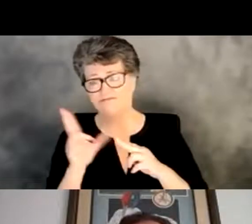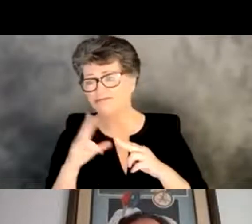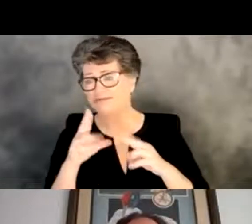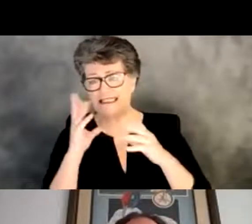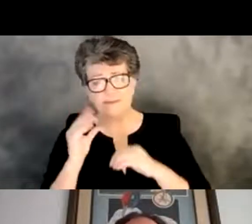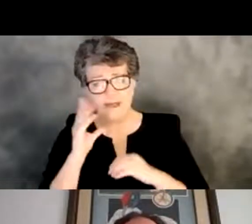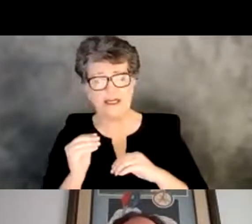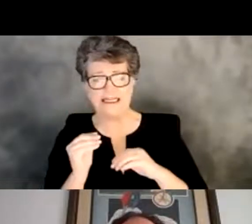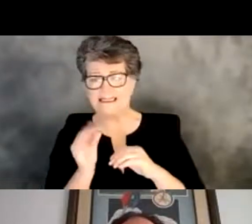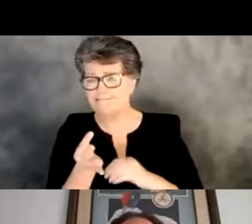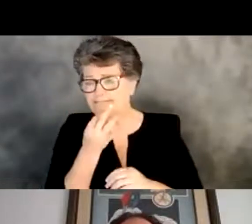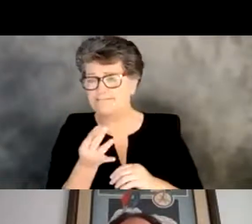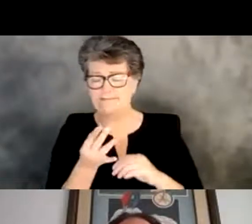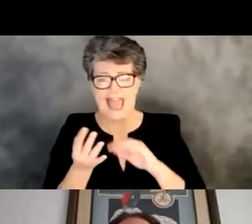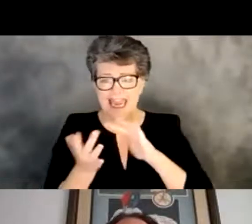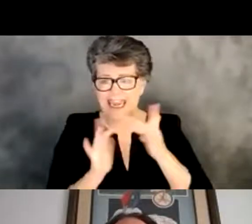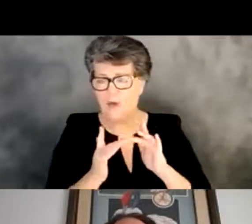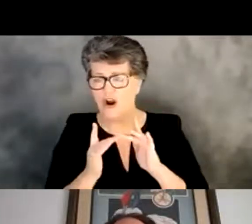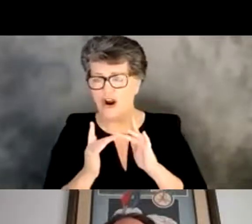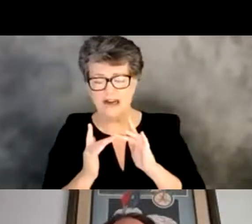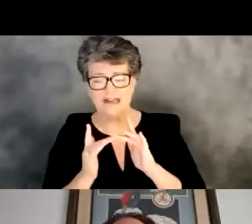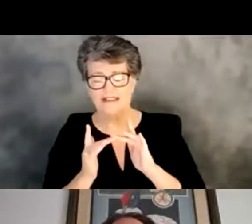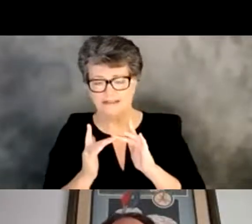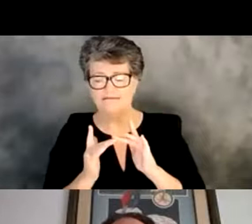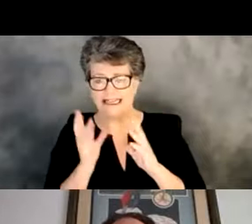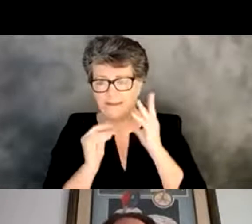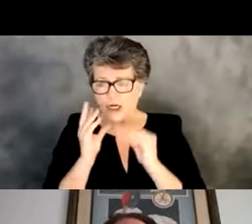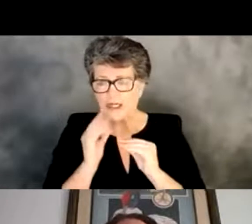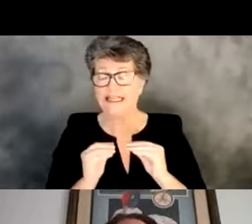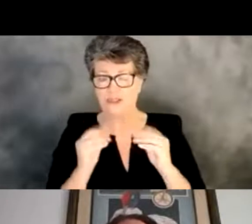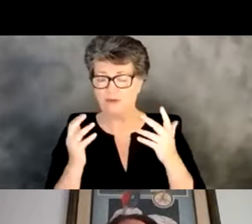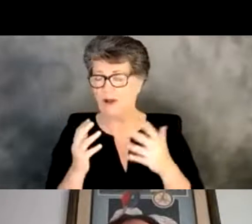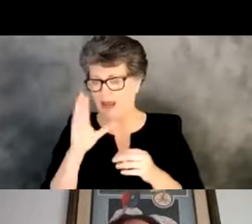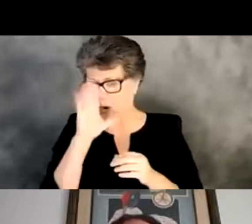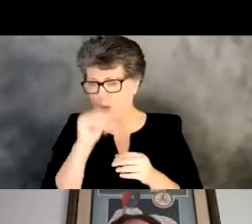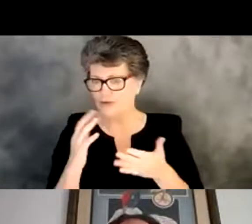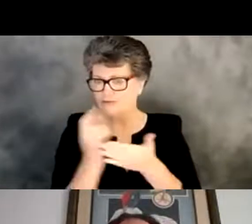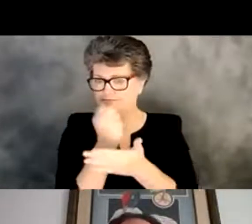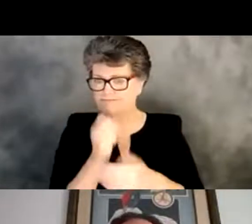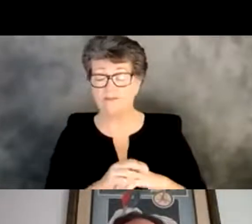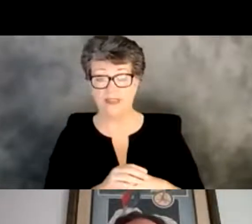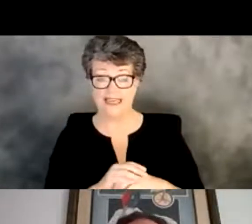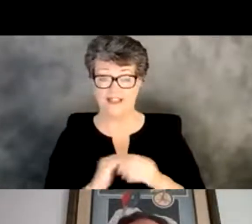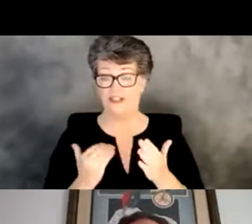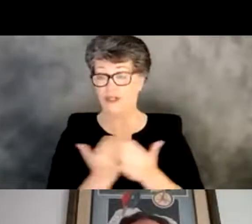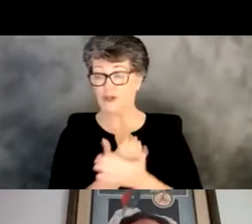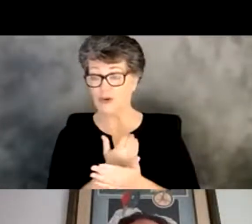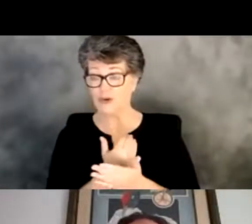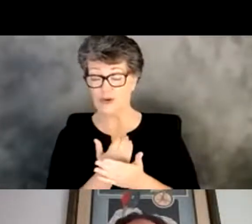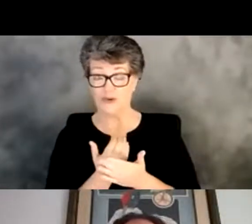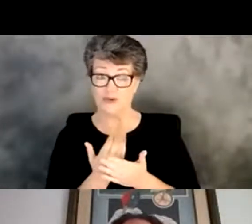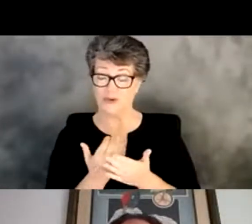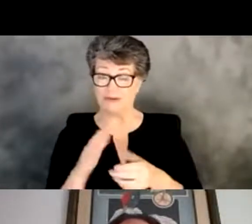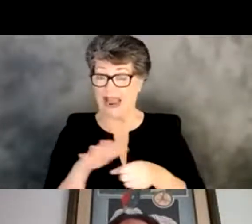and networks that we hope to bring to bear and to tap in this effort. As you know, this marks a new stage for the Master Plan for